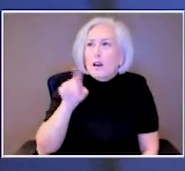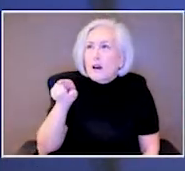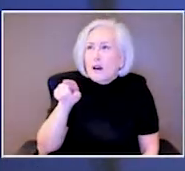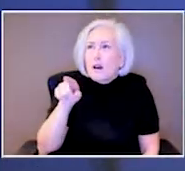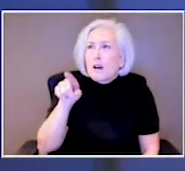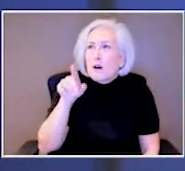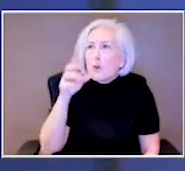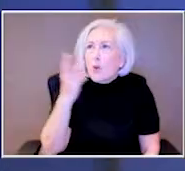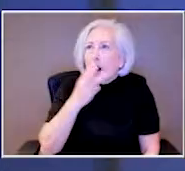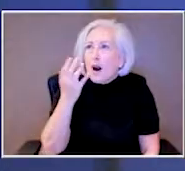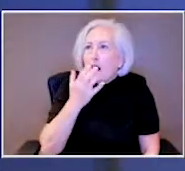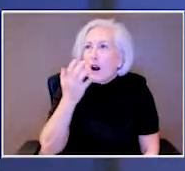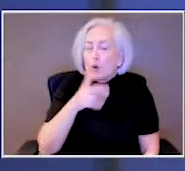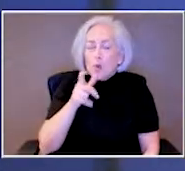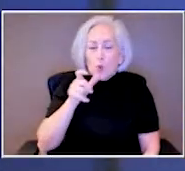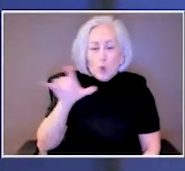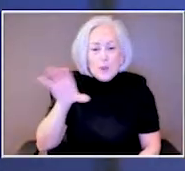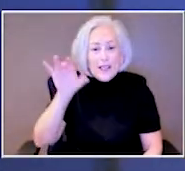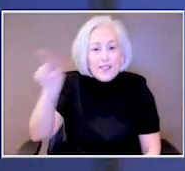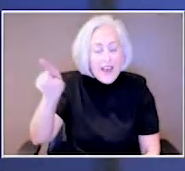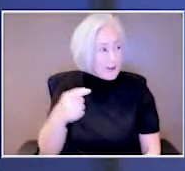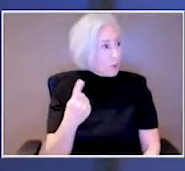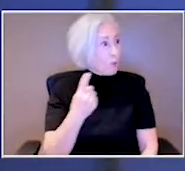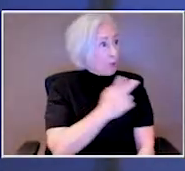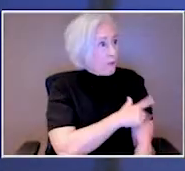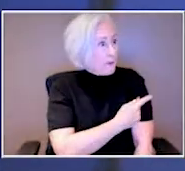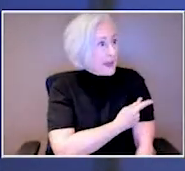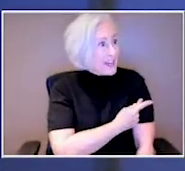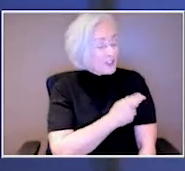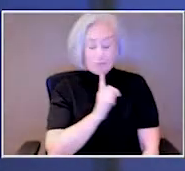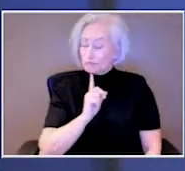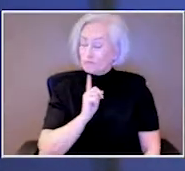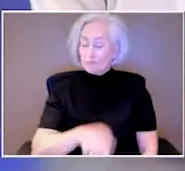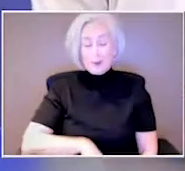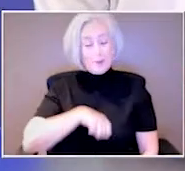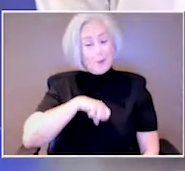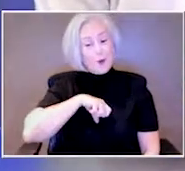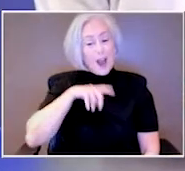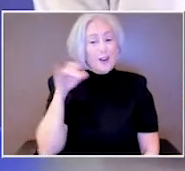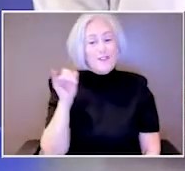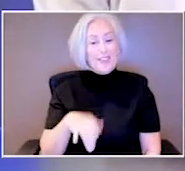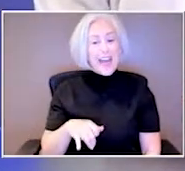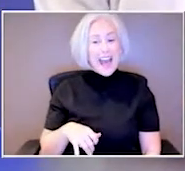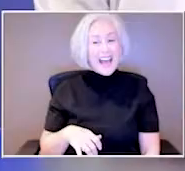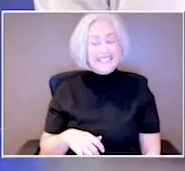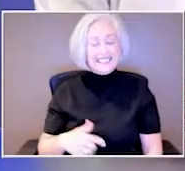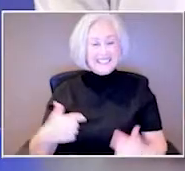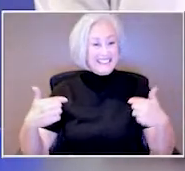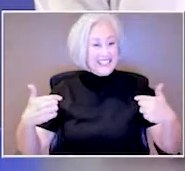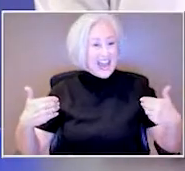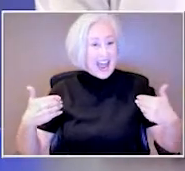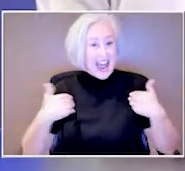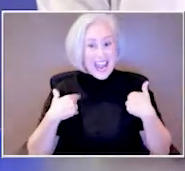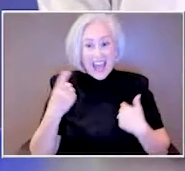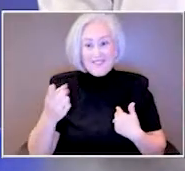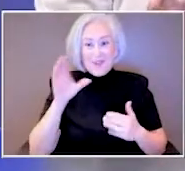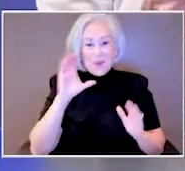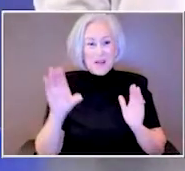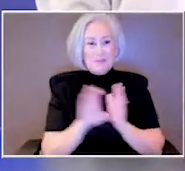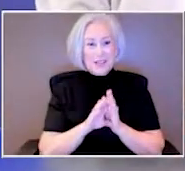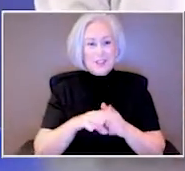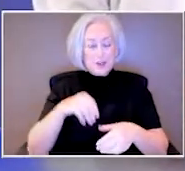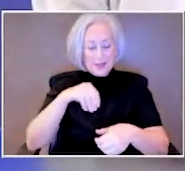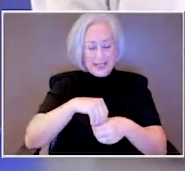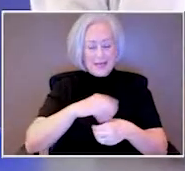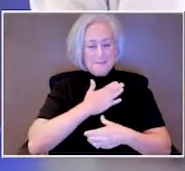that? And we're like, well, it's one of our patients, you know, and we're very proud. And I in fact even have one of her pictures in my office, one that